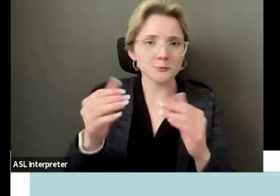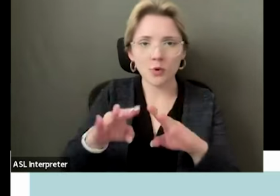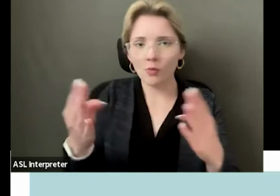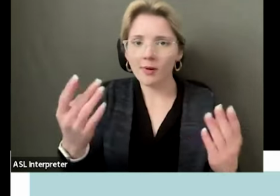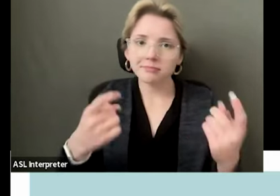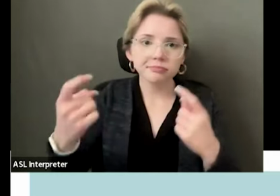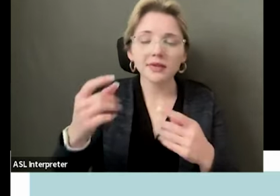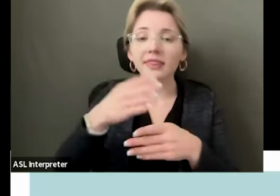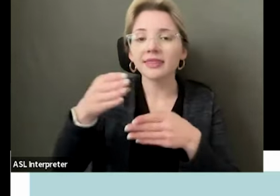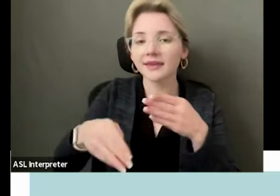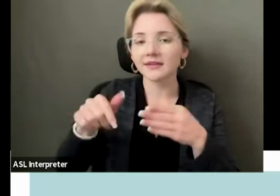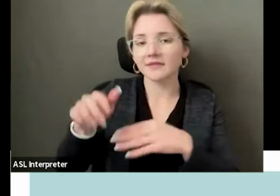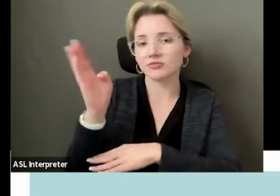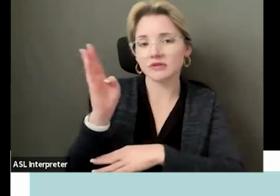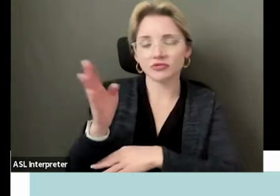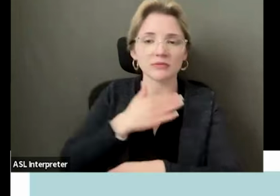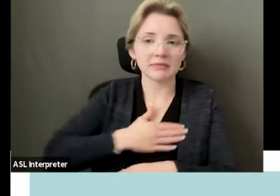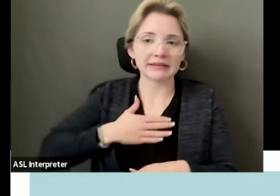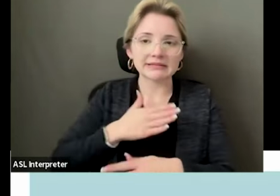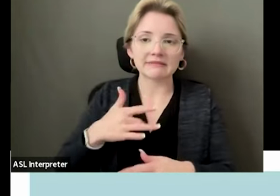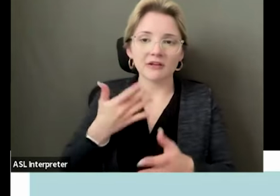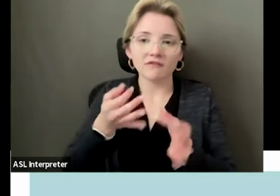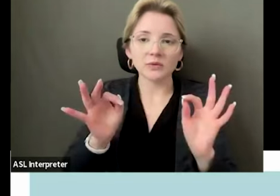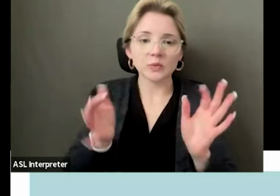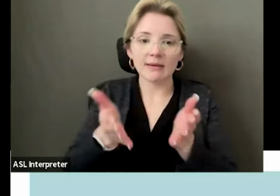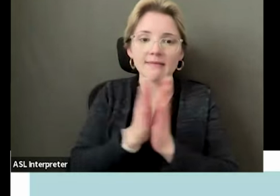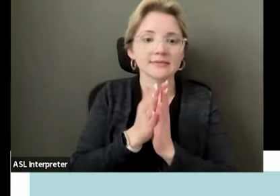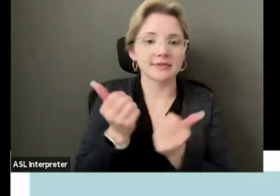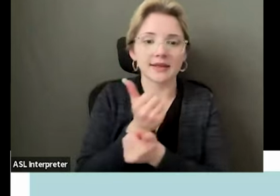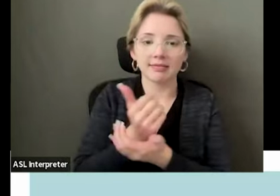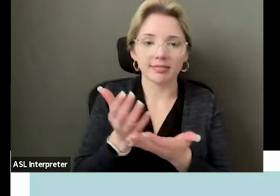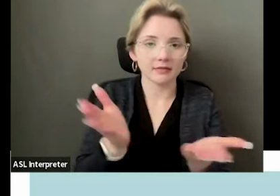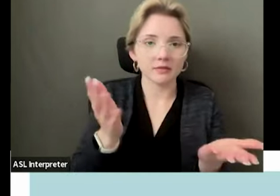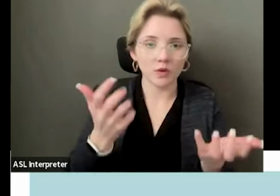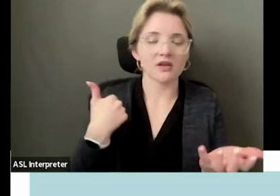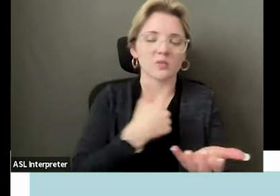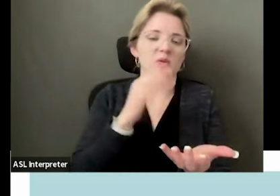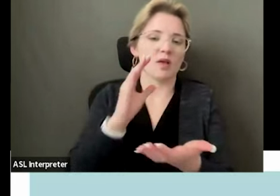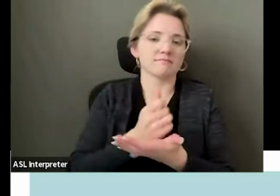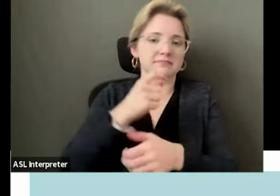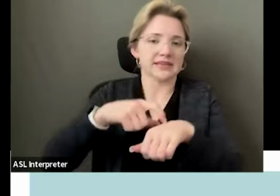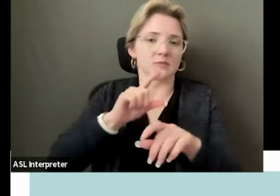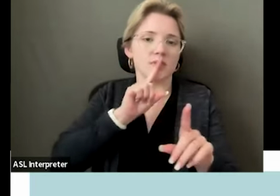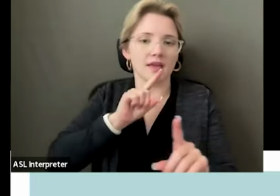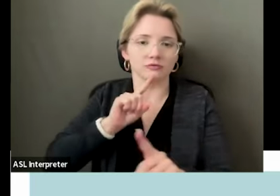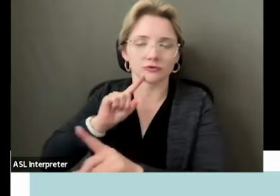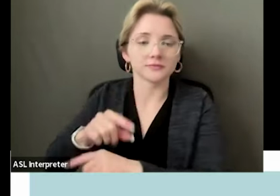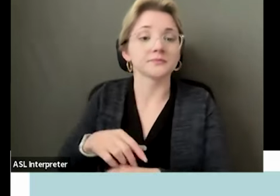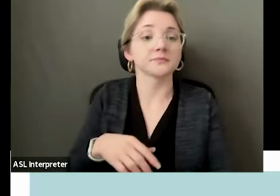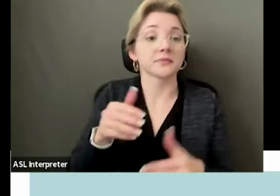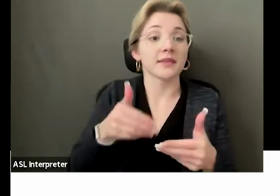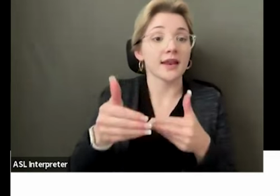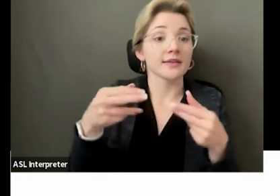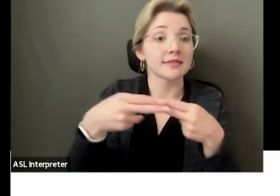this presentation. So if you do have any questions, we can take some time to answer those. And if you can go to the next slide for